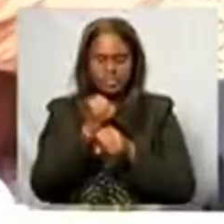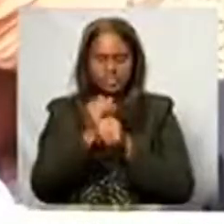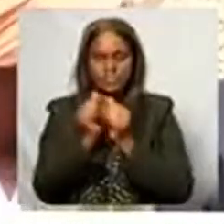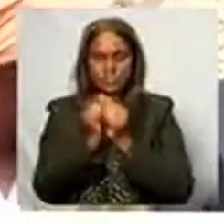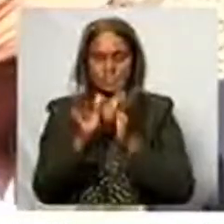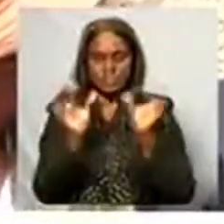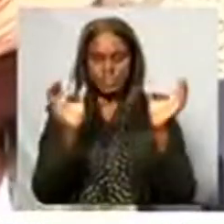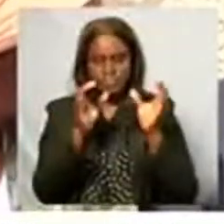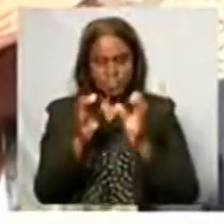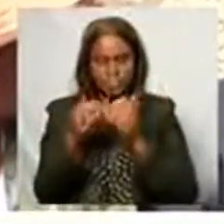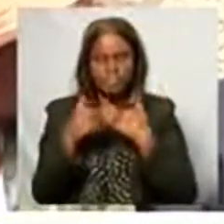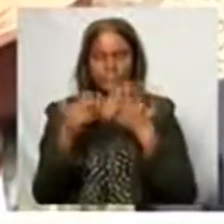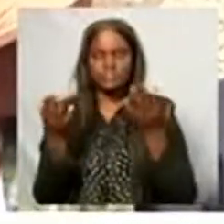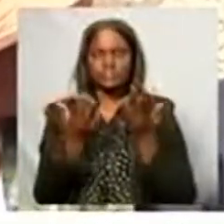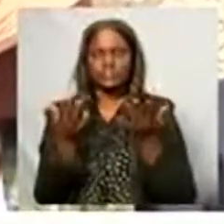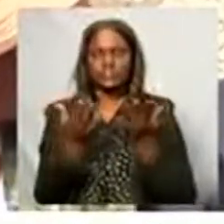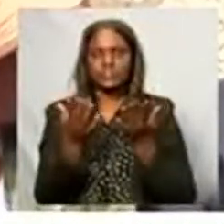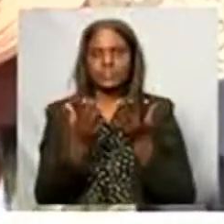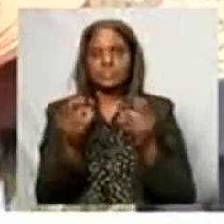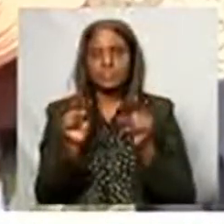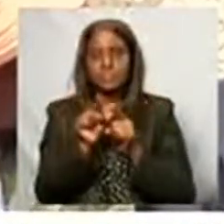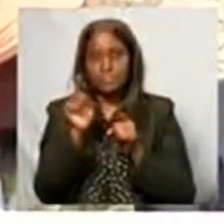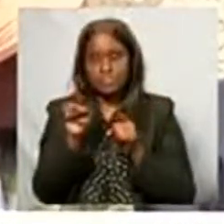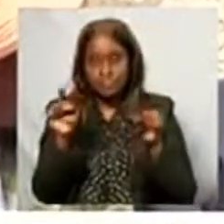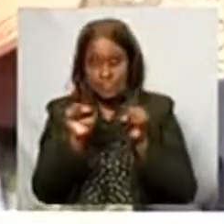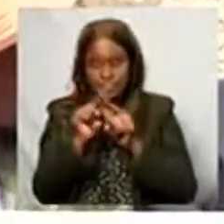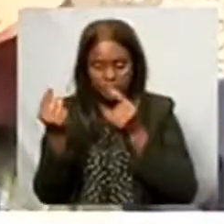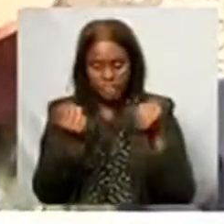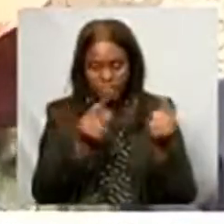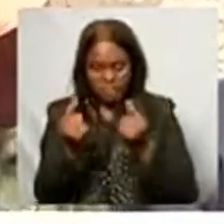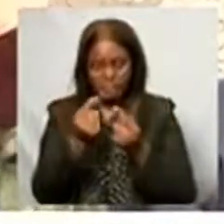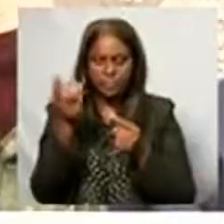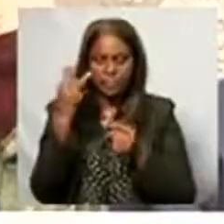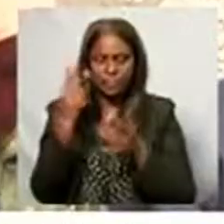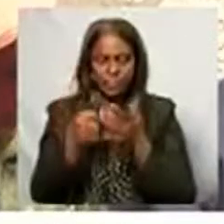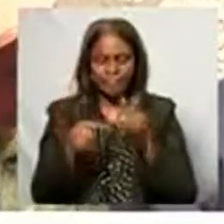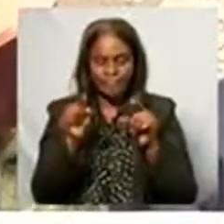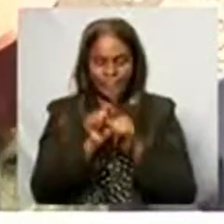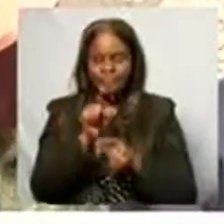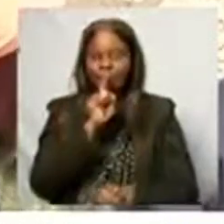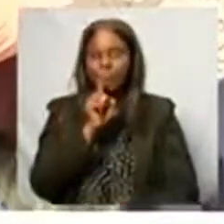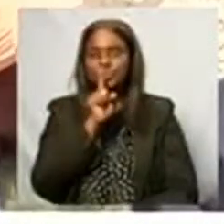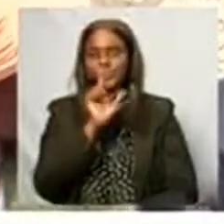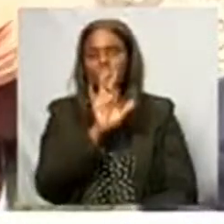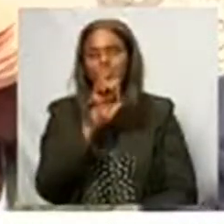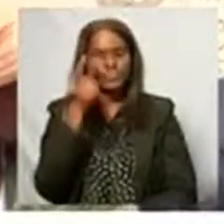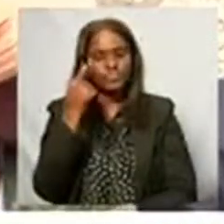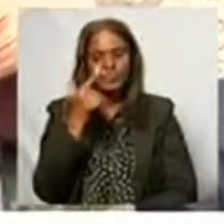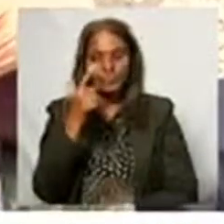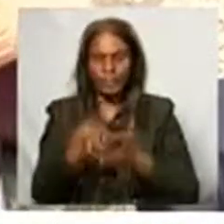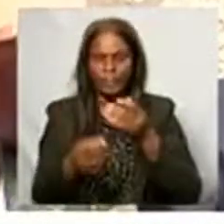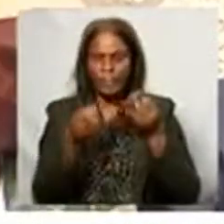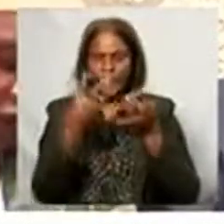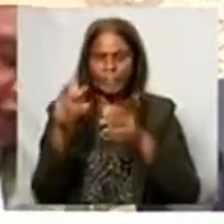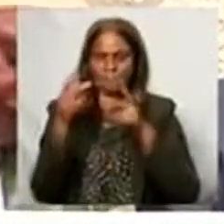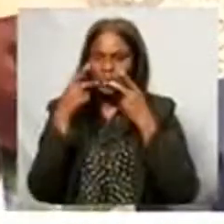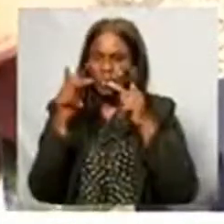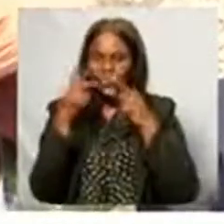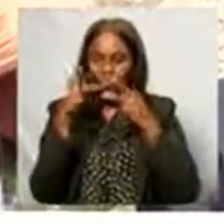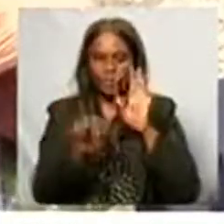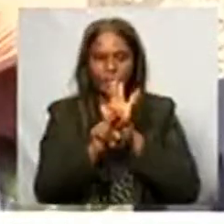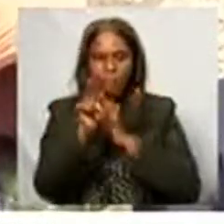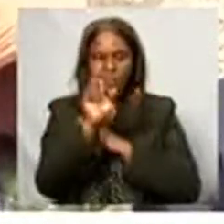a council. And a similar situation was actually true for most of the public